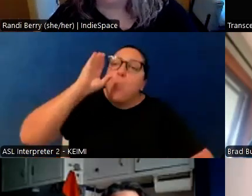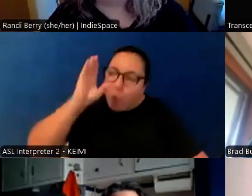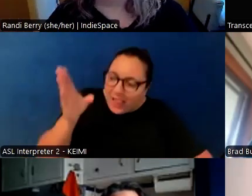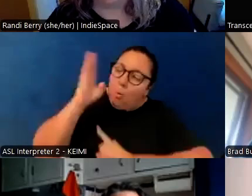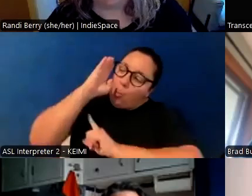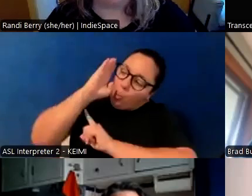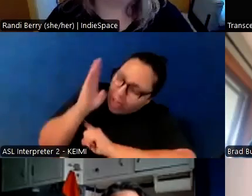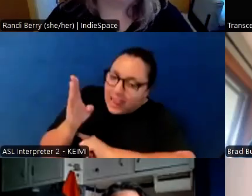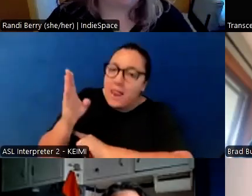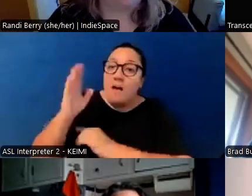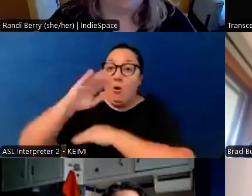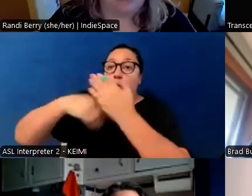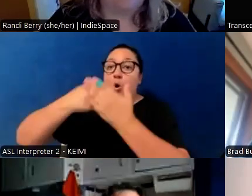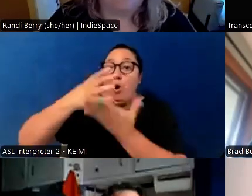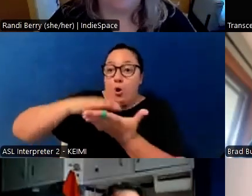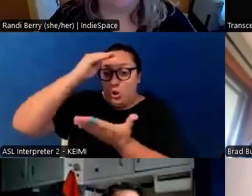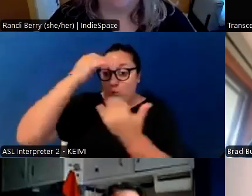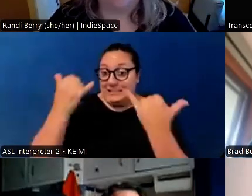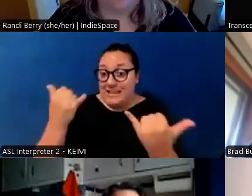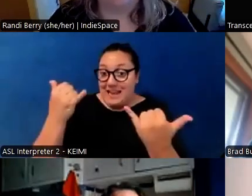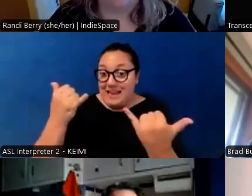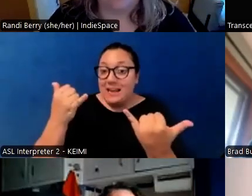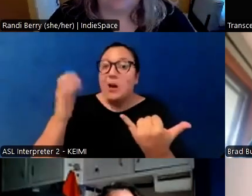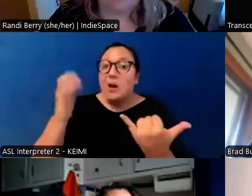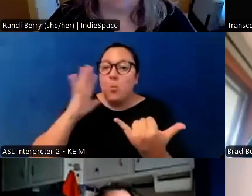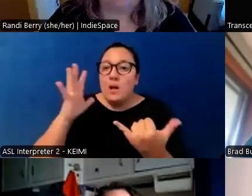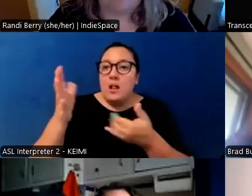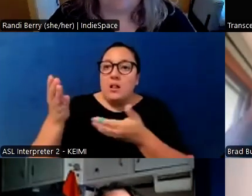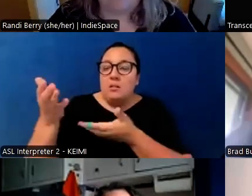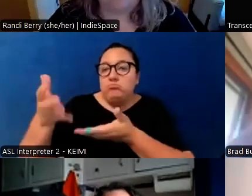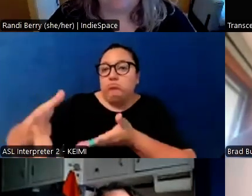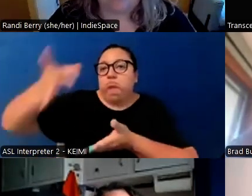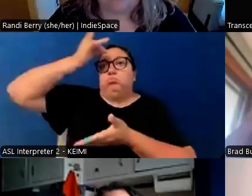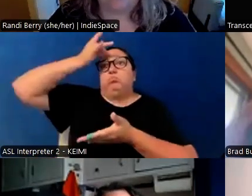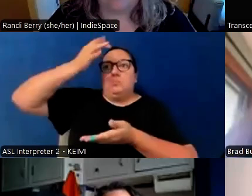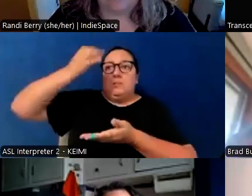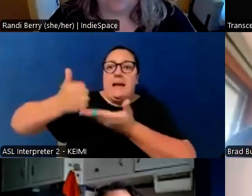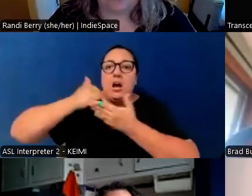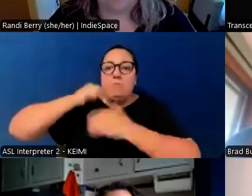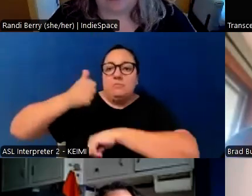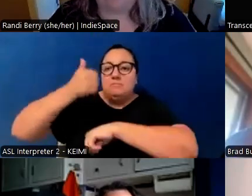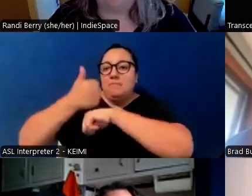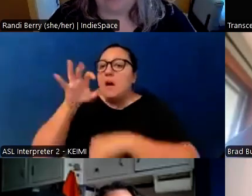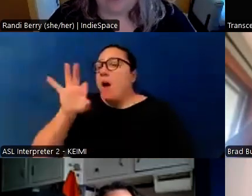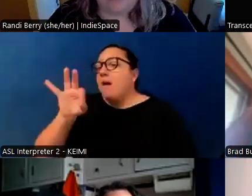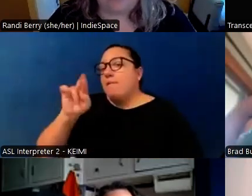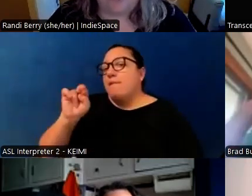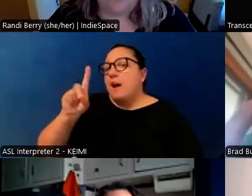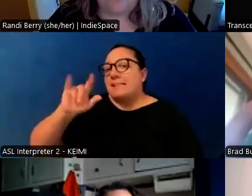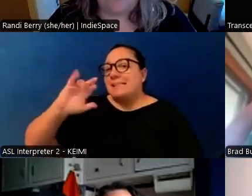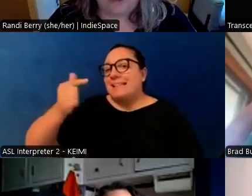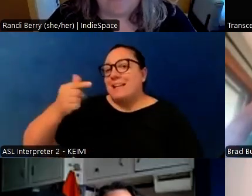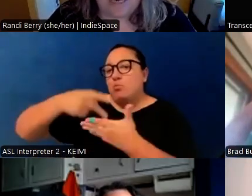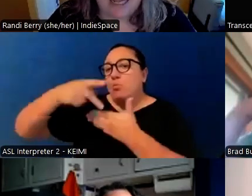learn here today and we'll be building a funding program from this workshop today.